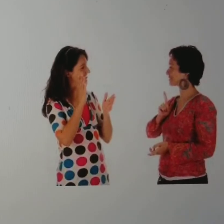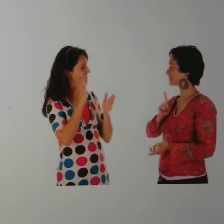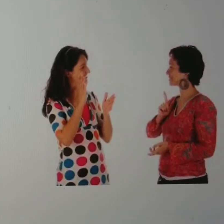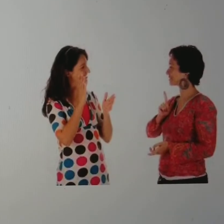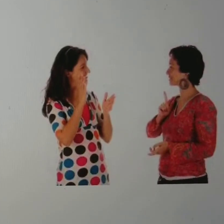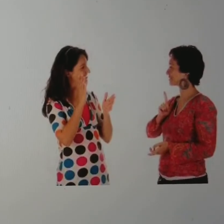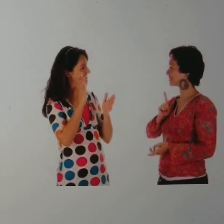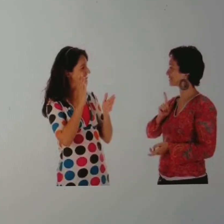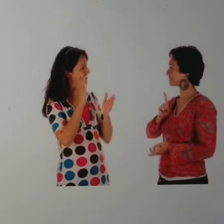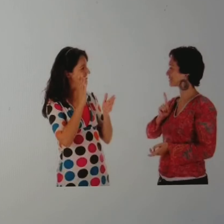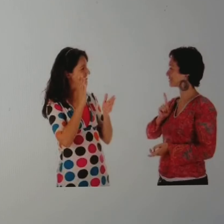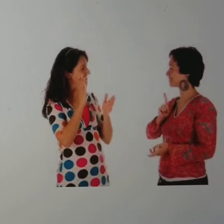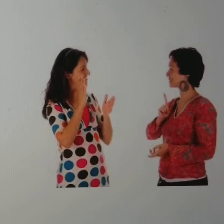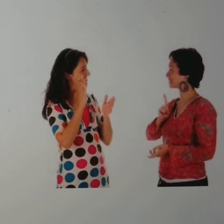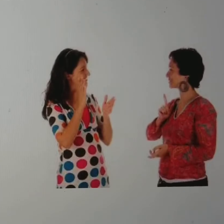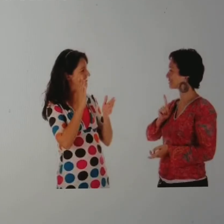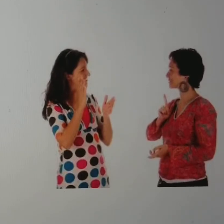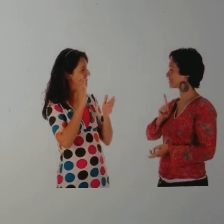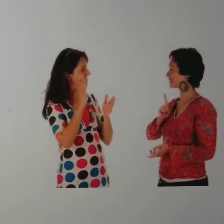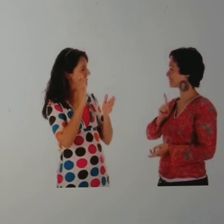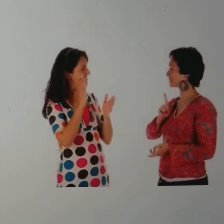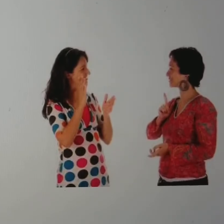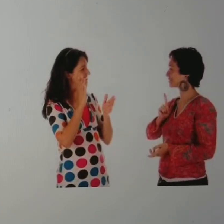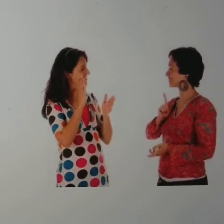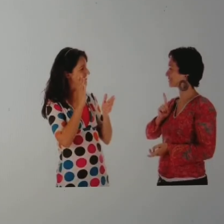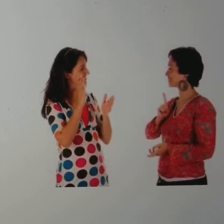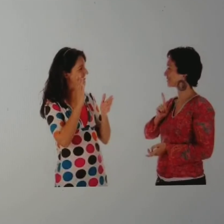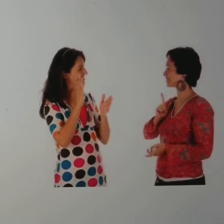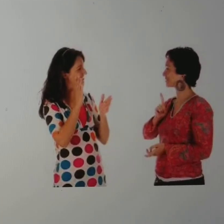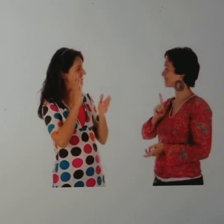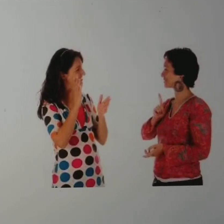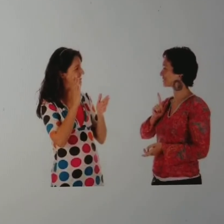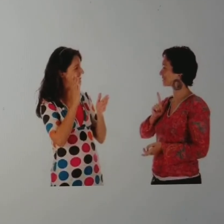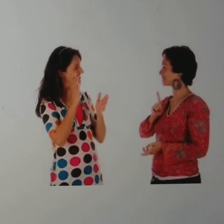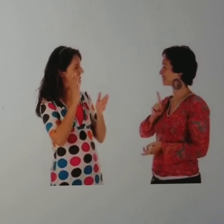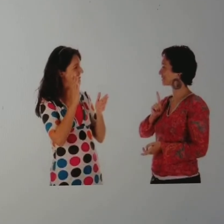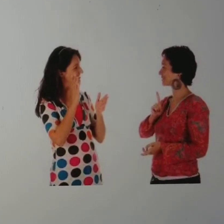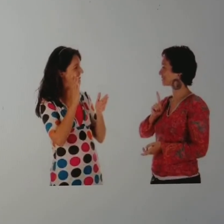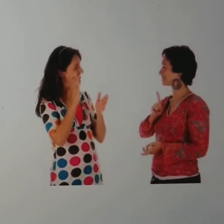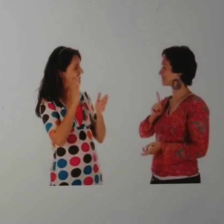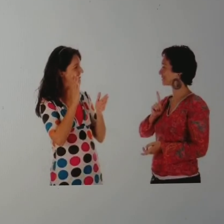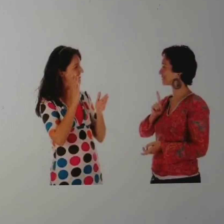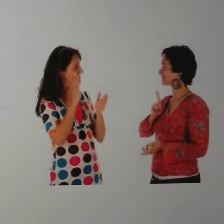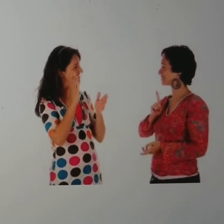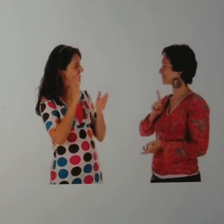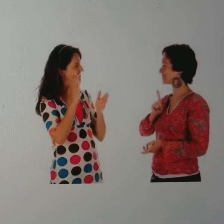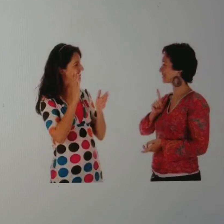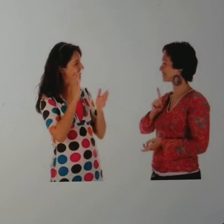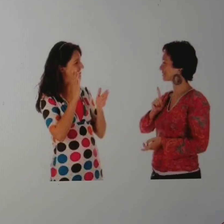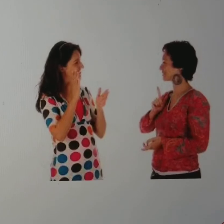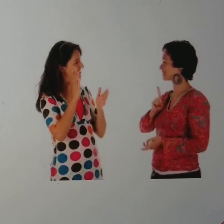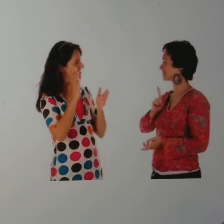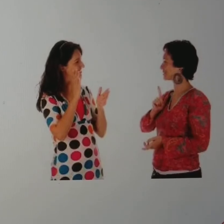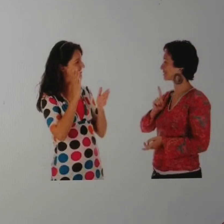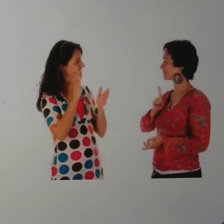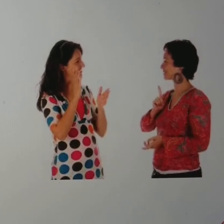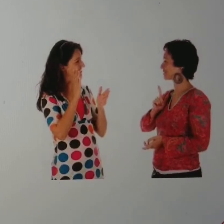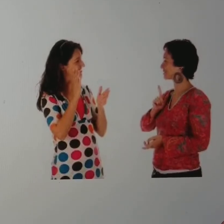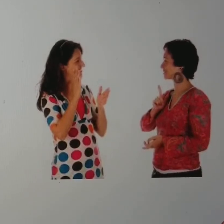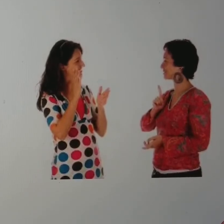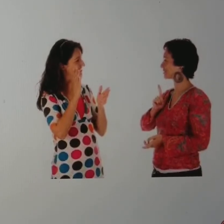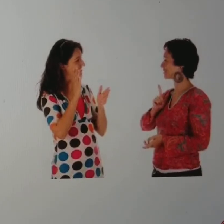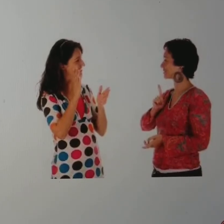them non-manuals, and you'll be surprised when you get to go to a deaf event, or you see deaf